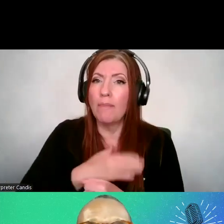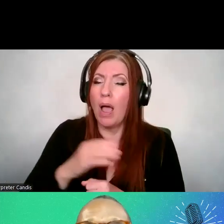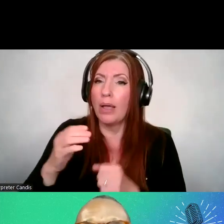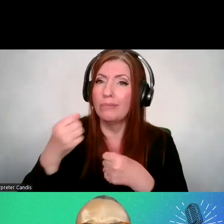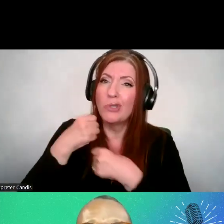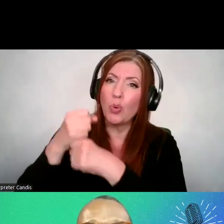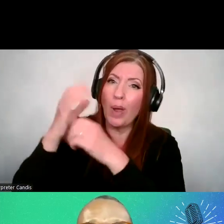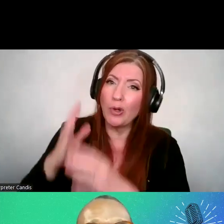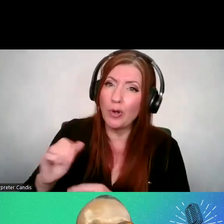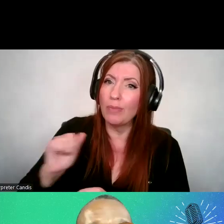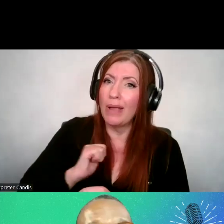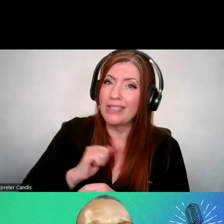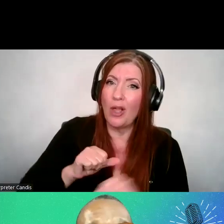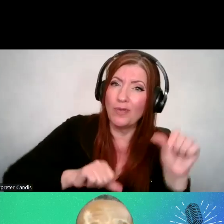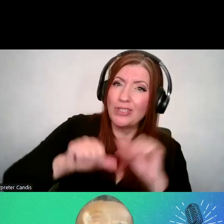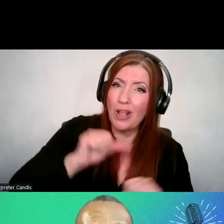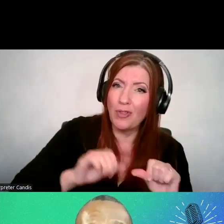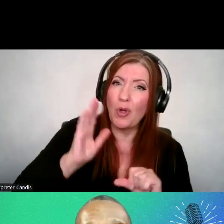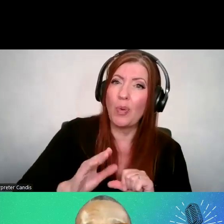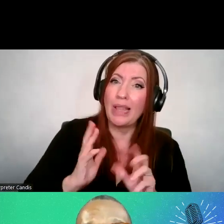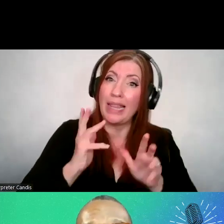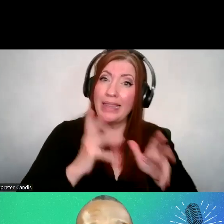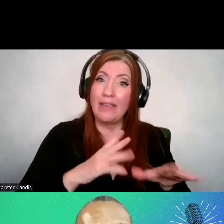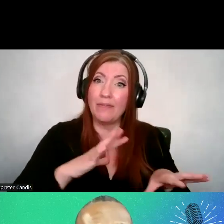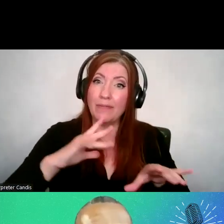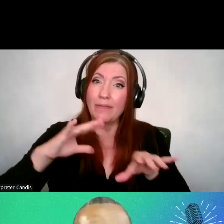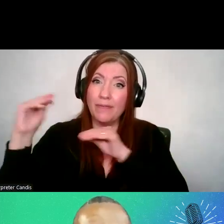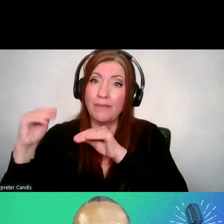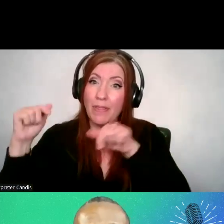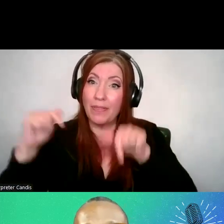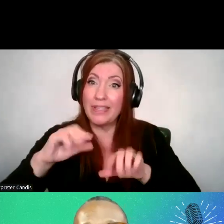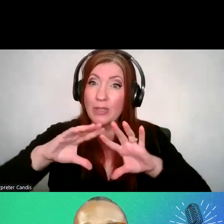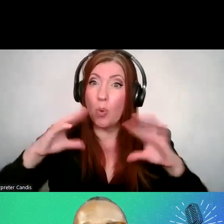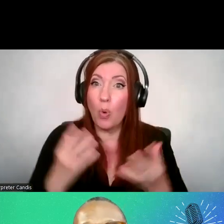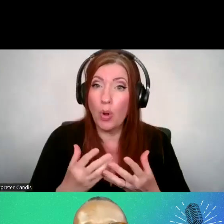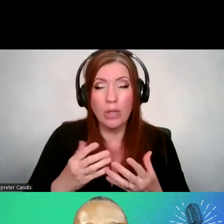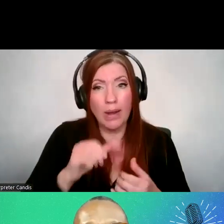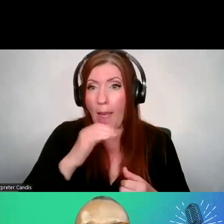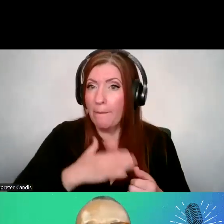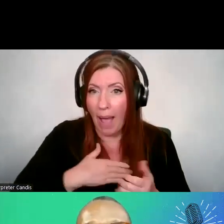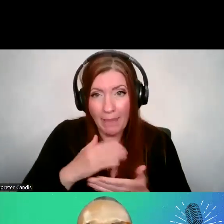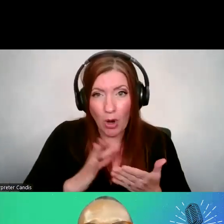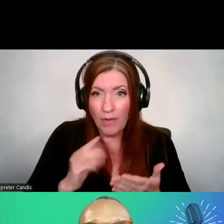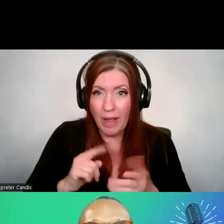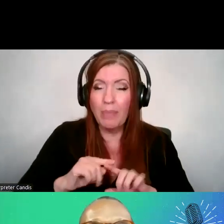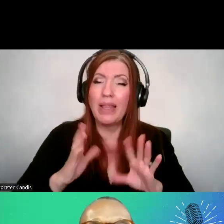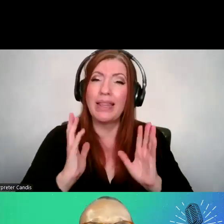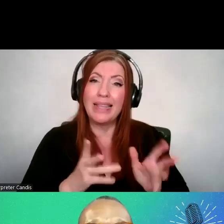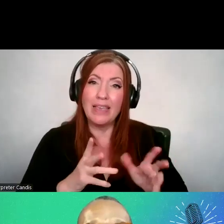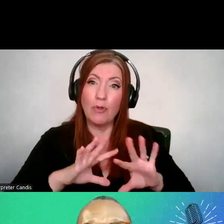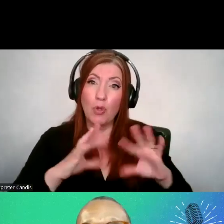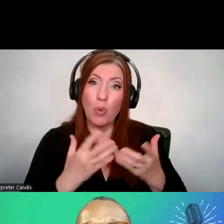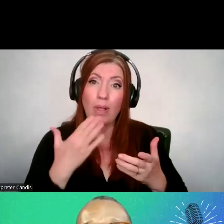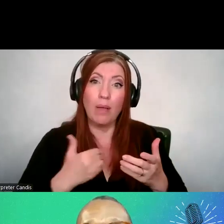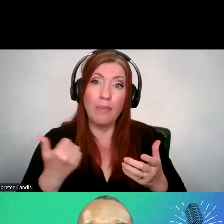love my fellow humans. And I will leave this world, not just my corner of it, a better place for my